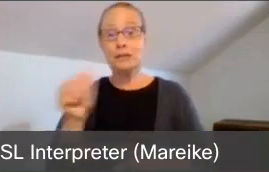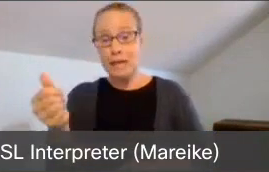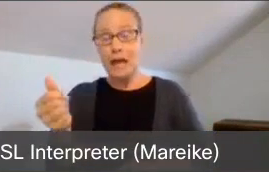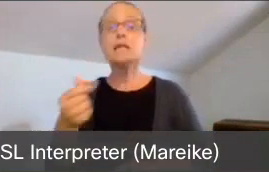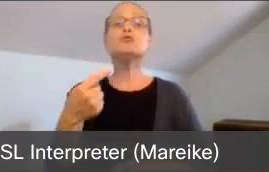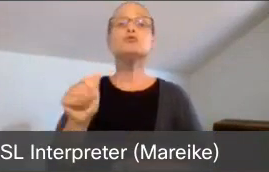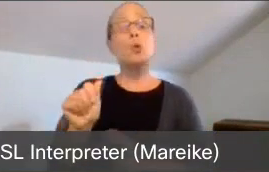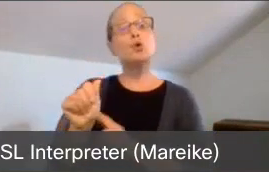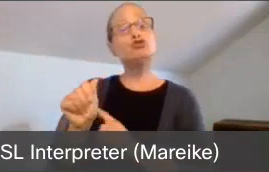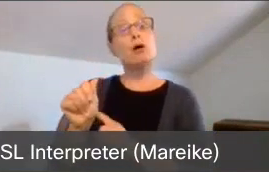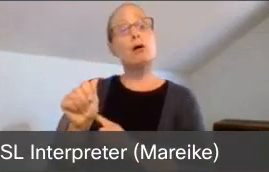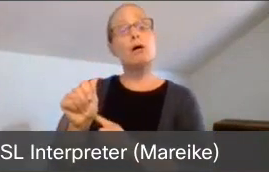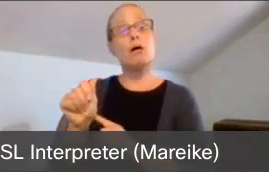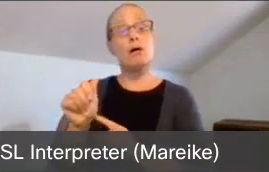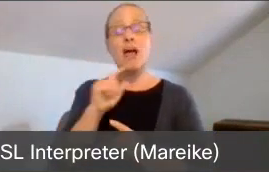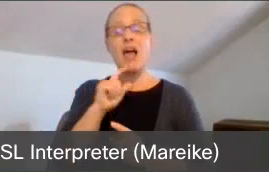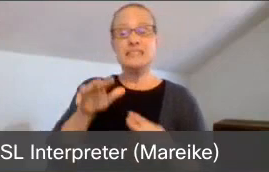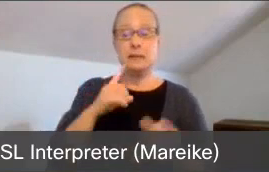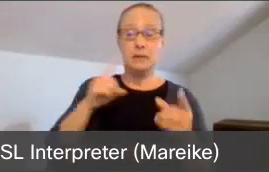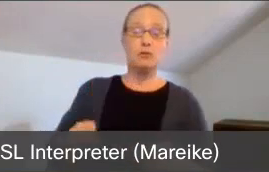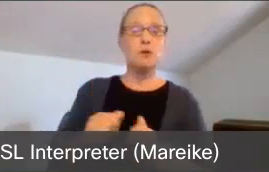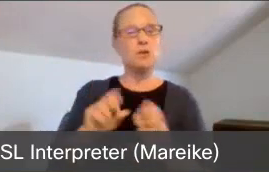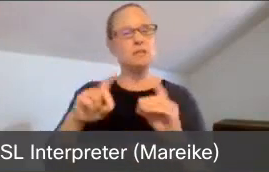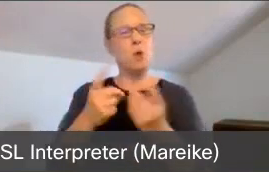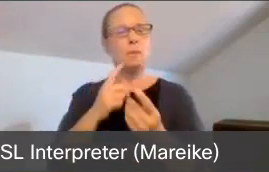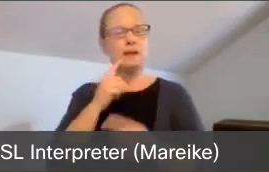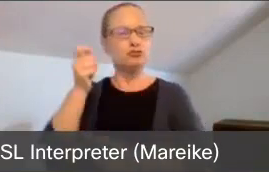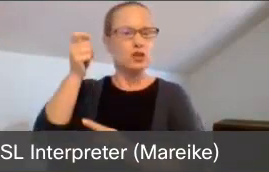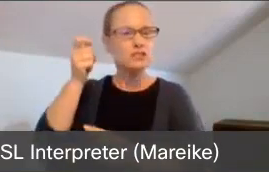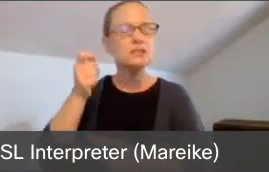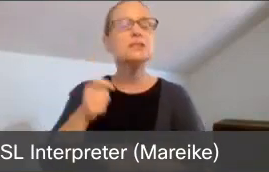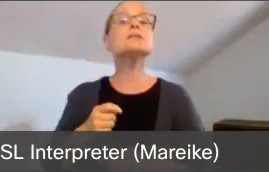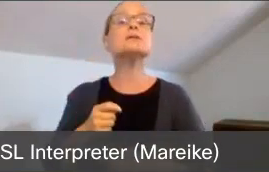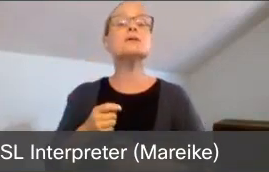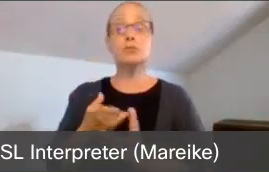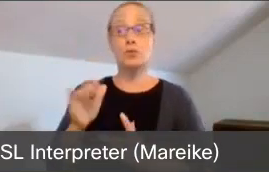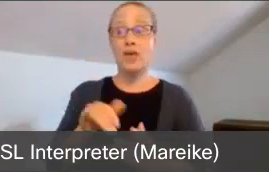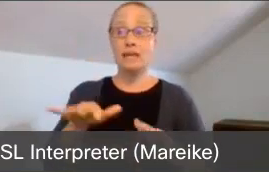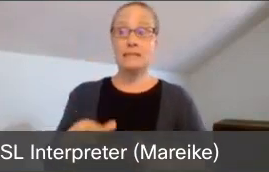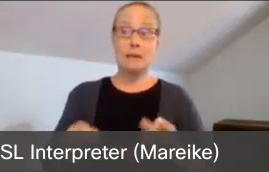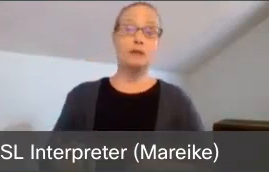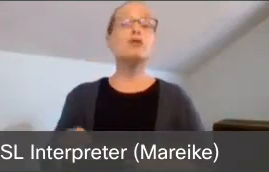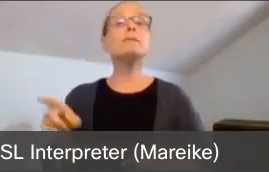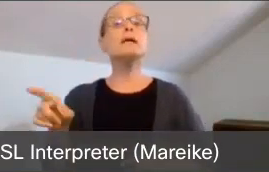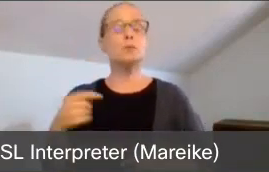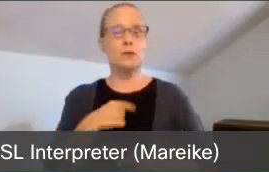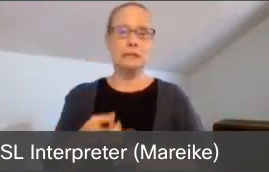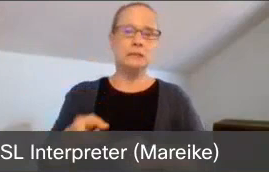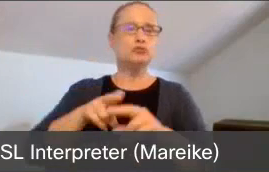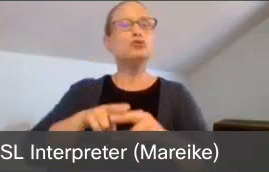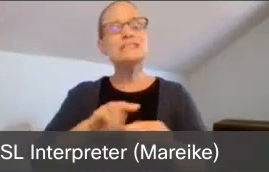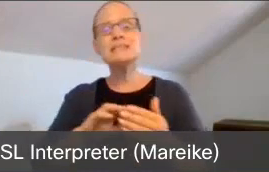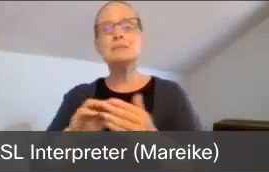under a settlement agreement with the Department of Justice. And through that, we increased our